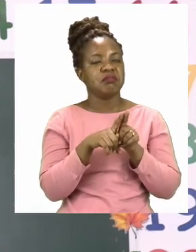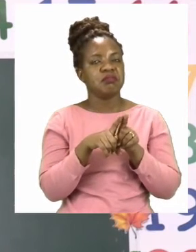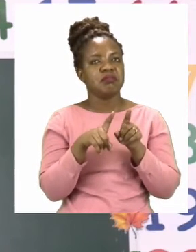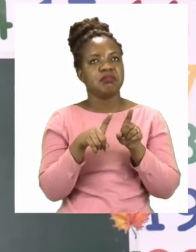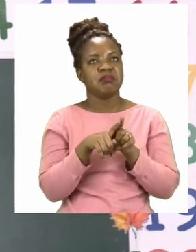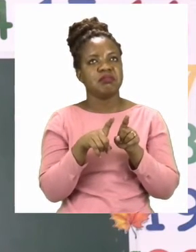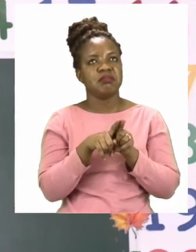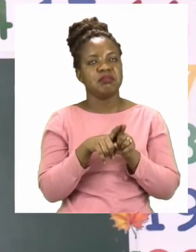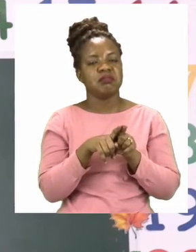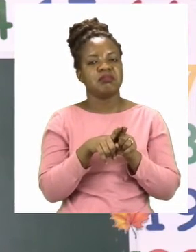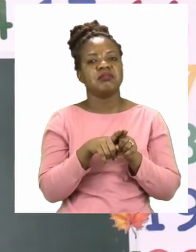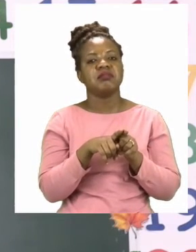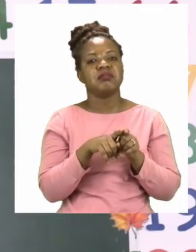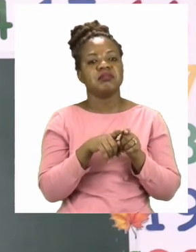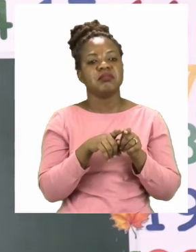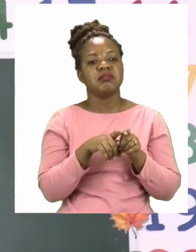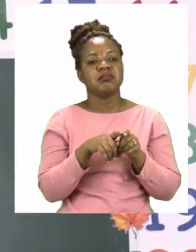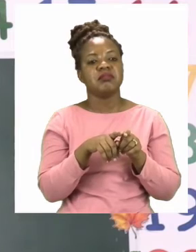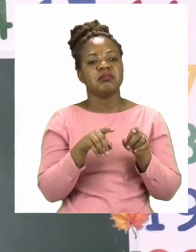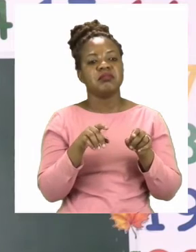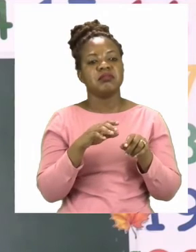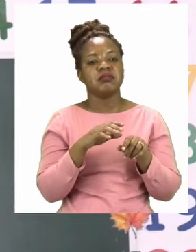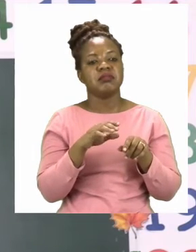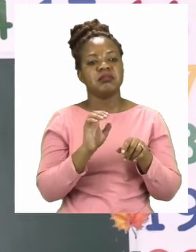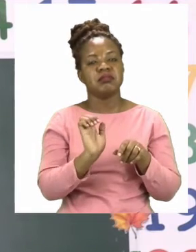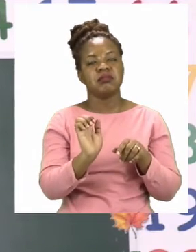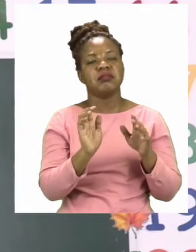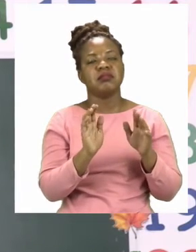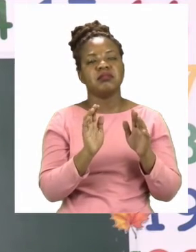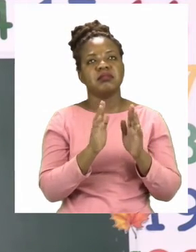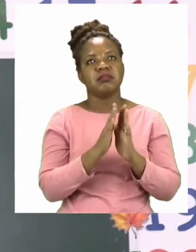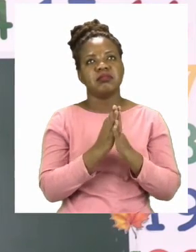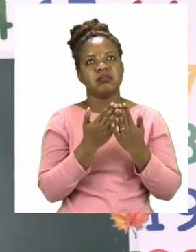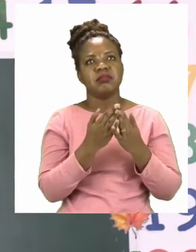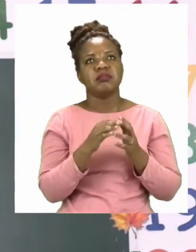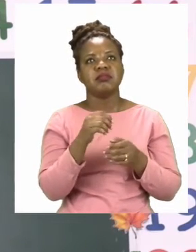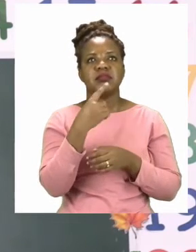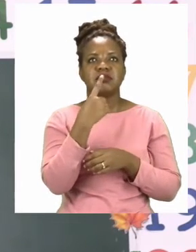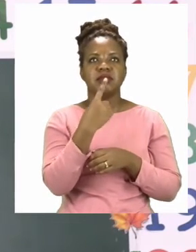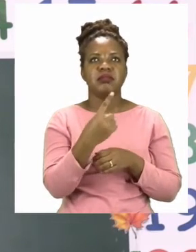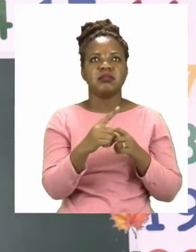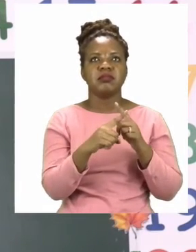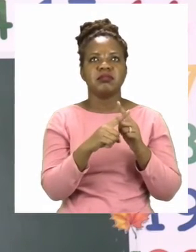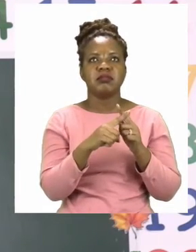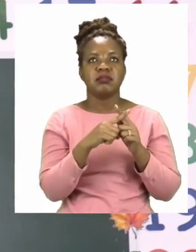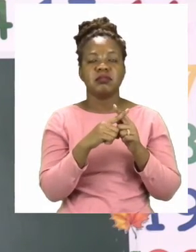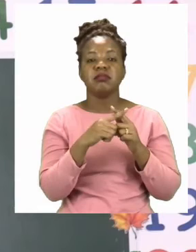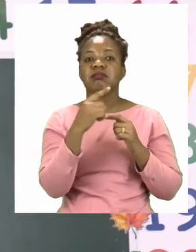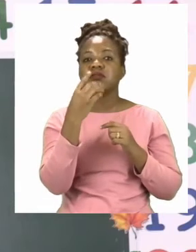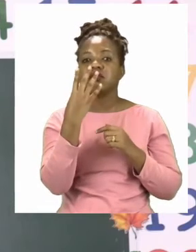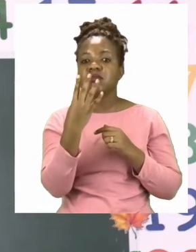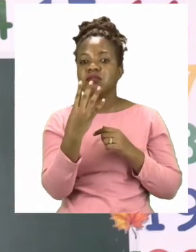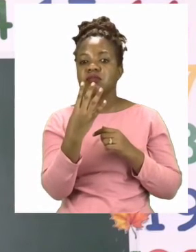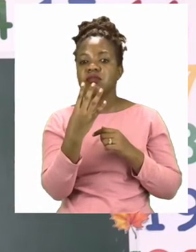in your book. The next one is 1 times 4, which is not in your book. So the answer